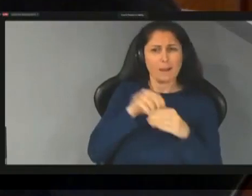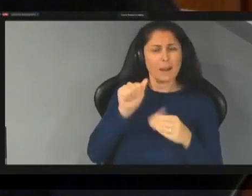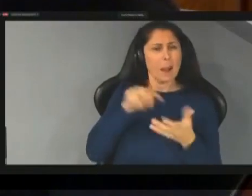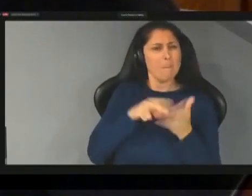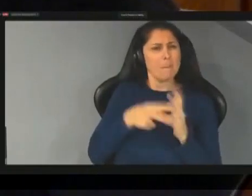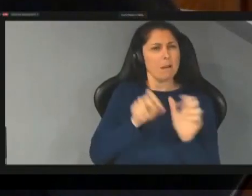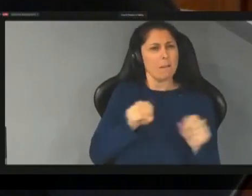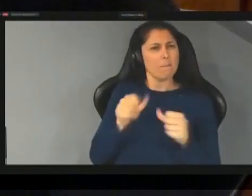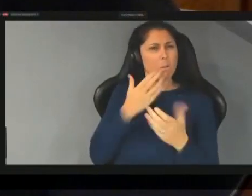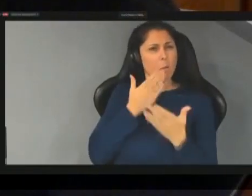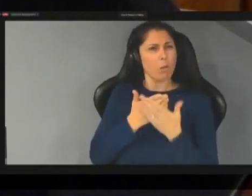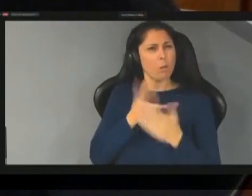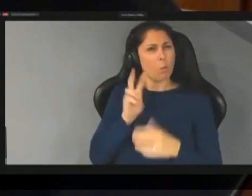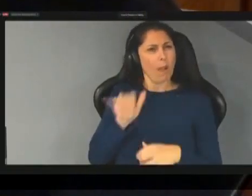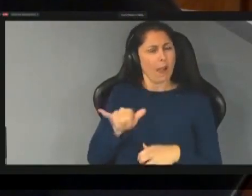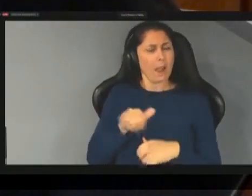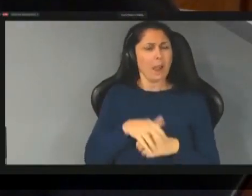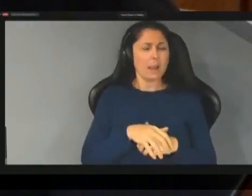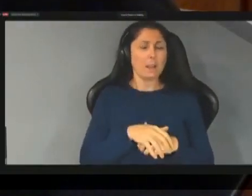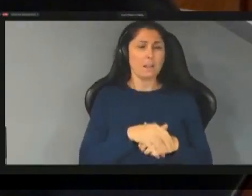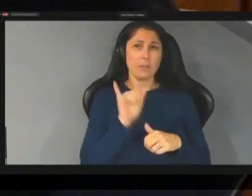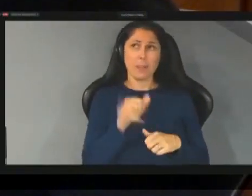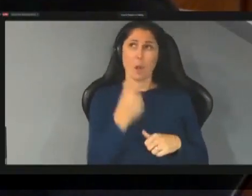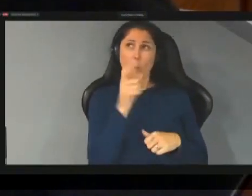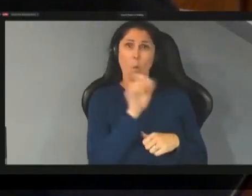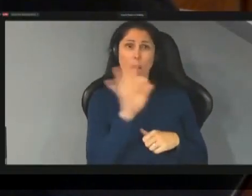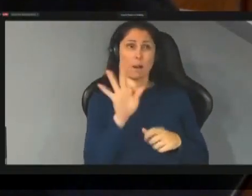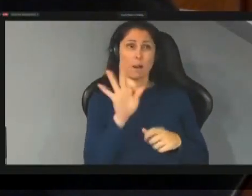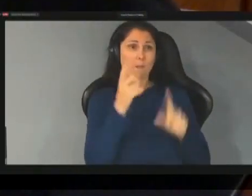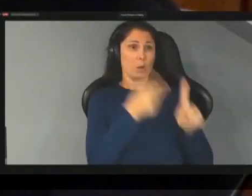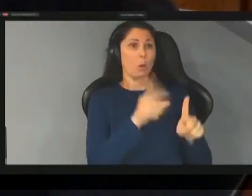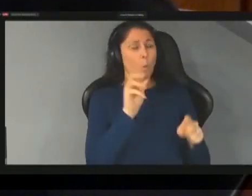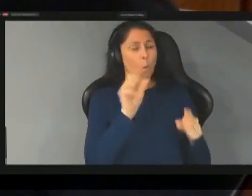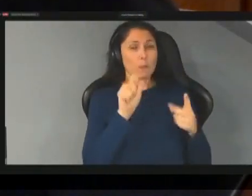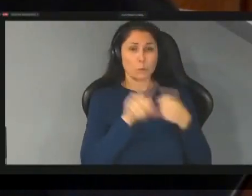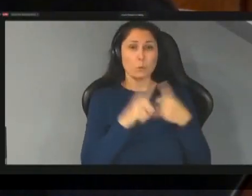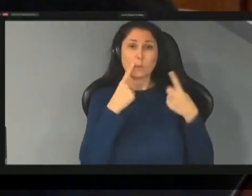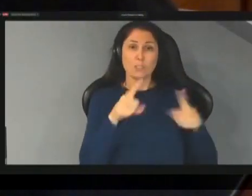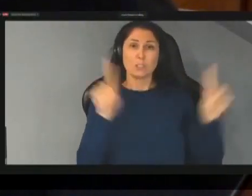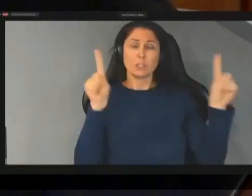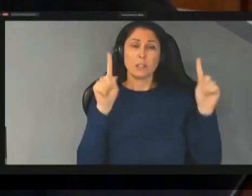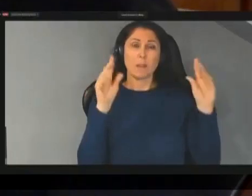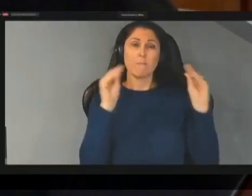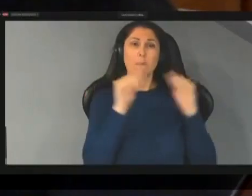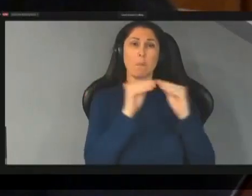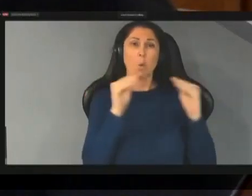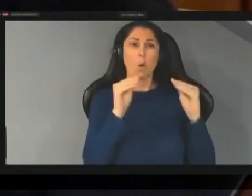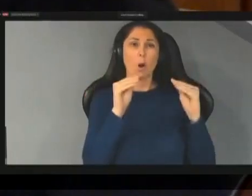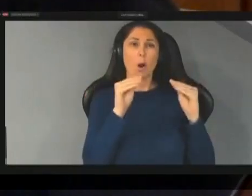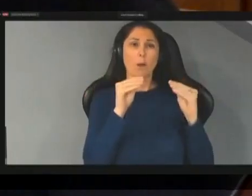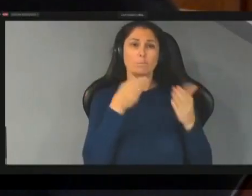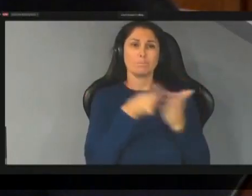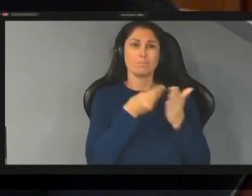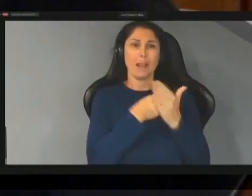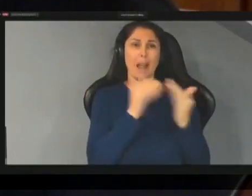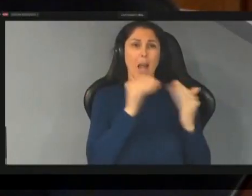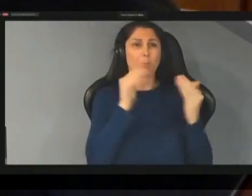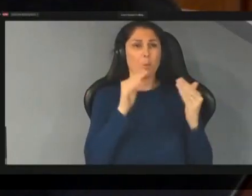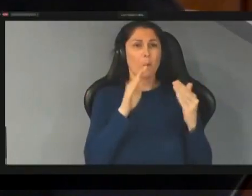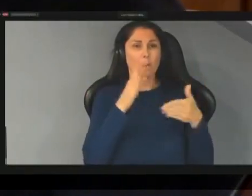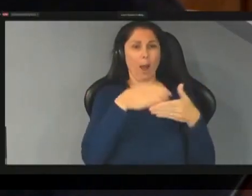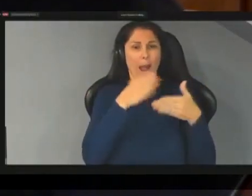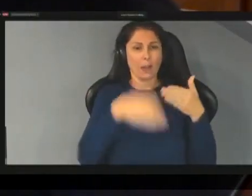and that one of the goals was certainly to achieve more equitable outcomes in our city relative to